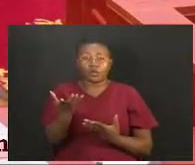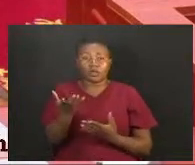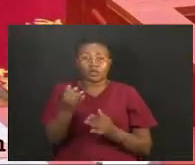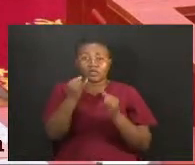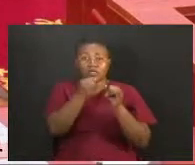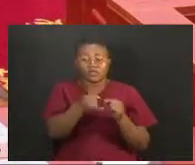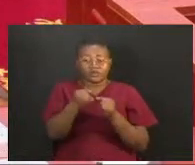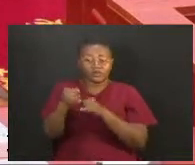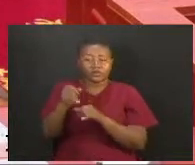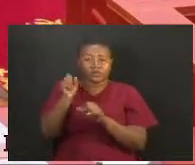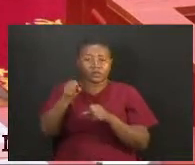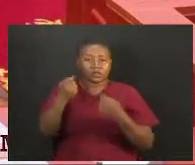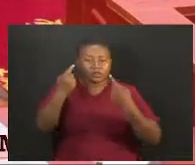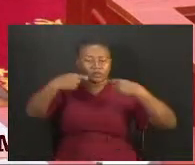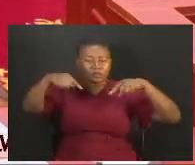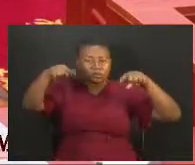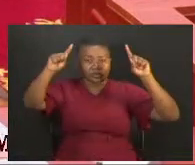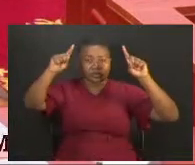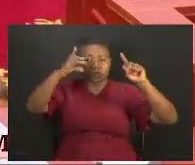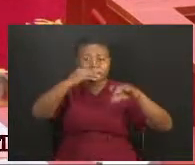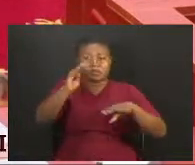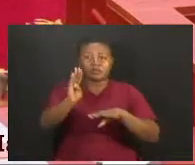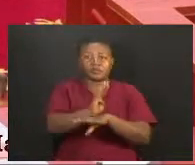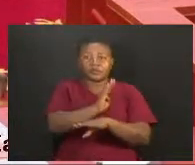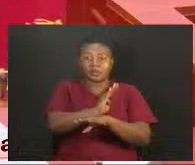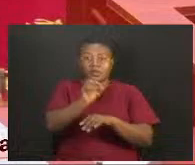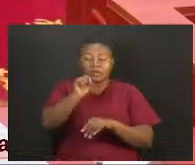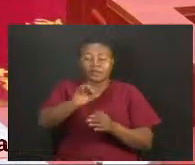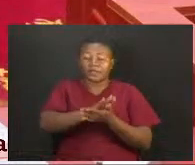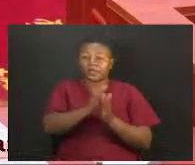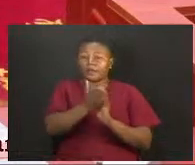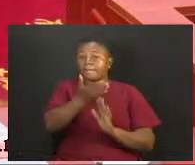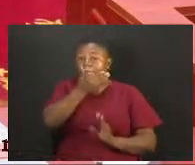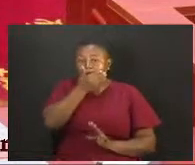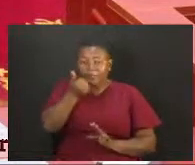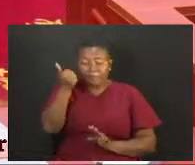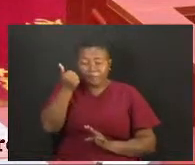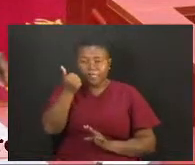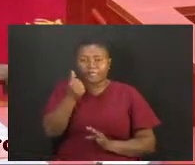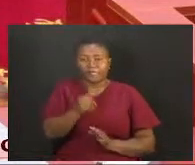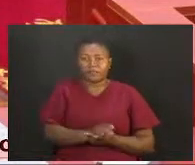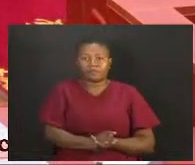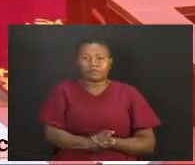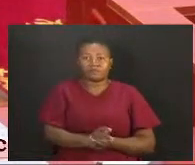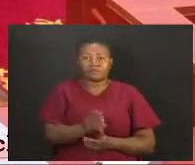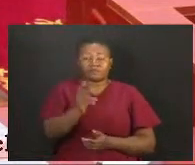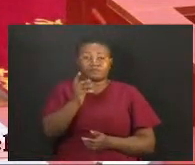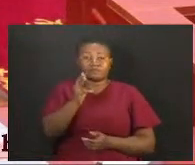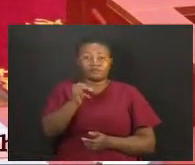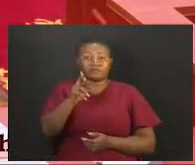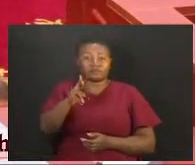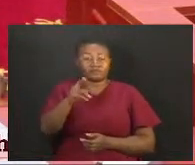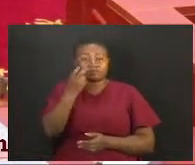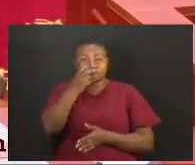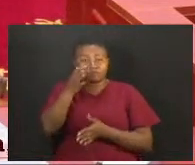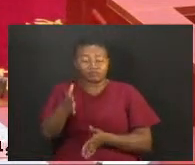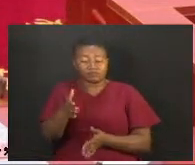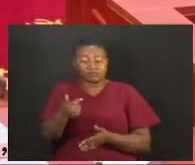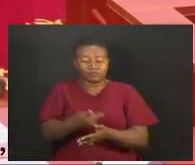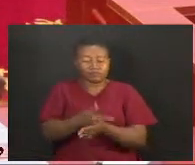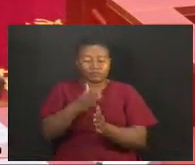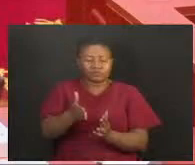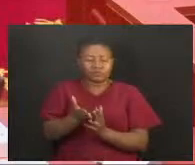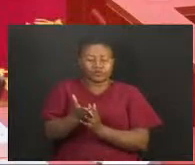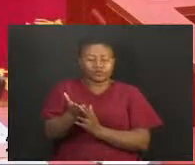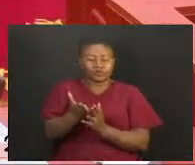prosper and businesses can thrive in Ghana. Mr. Speaker, Ghanaians, through the recent National Economic